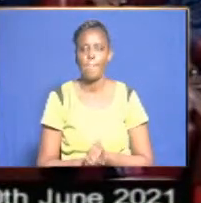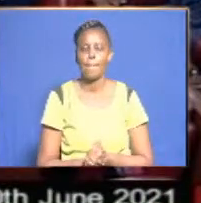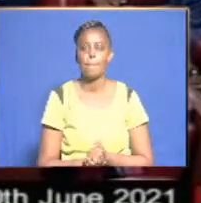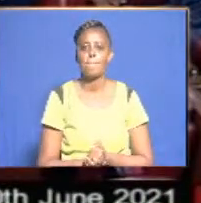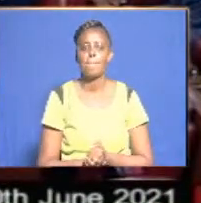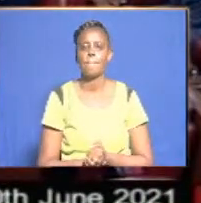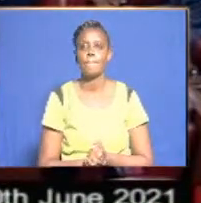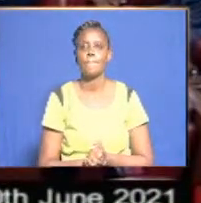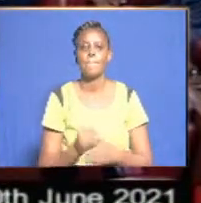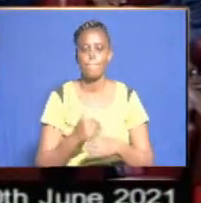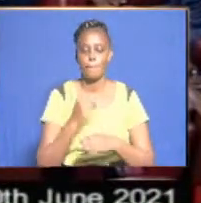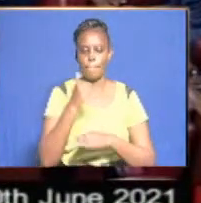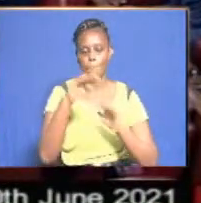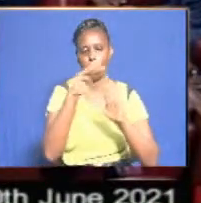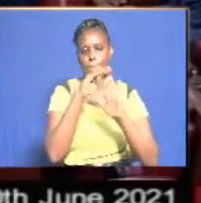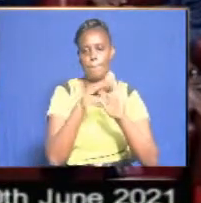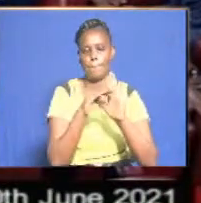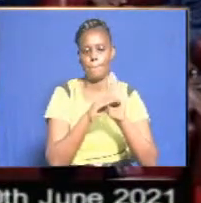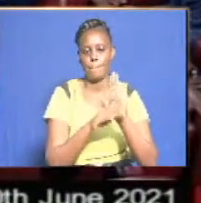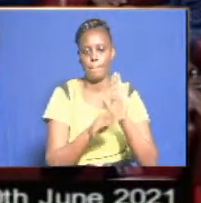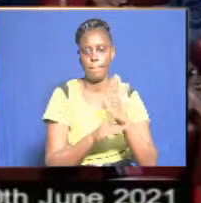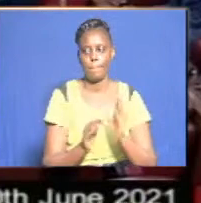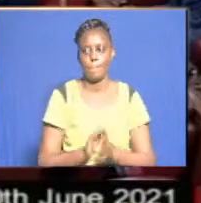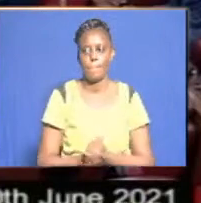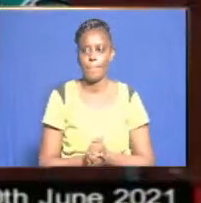Very well. Next order.